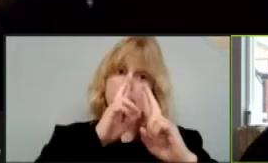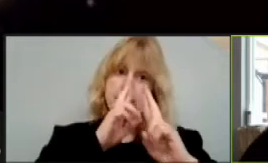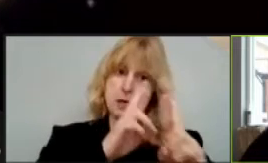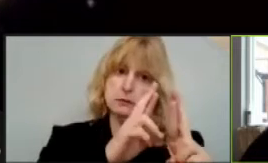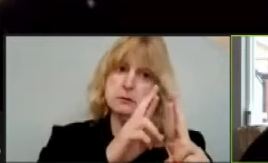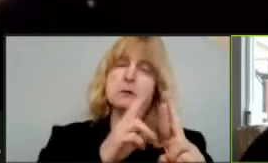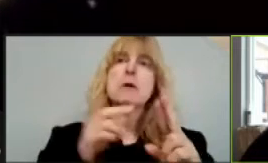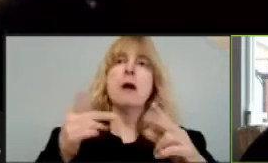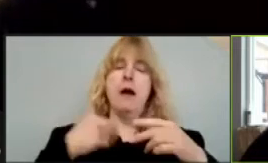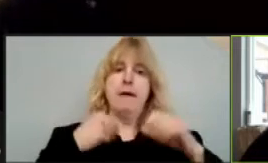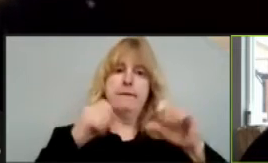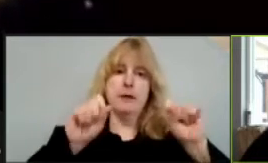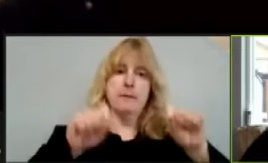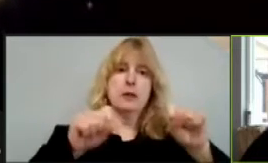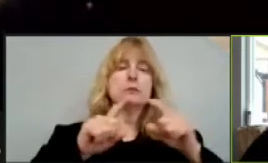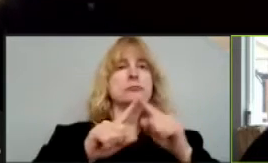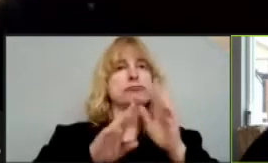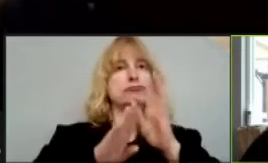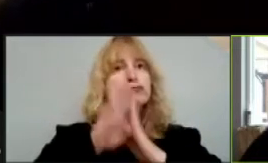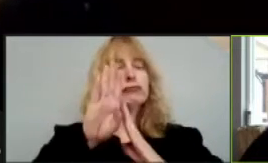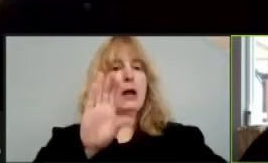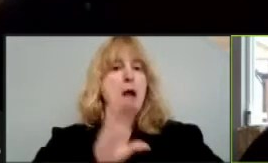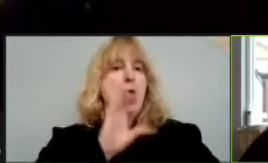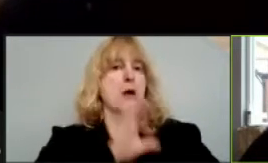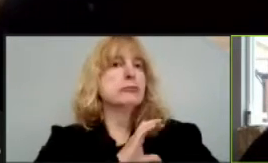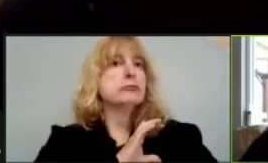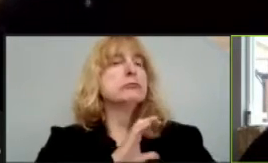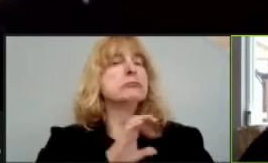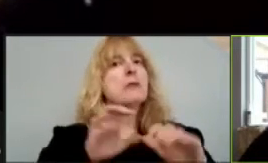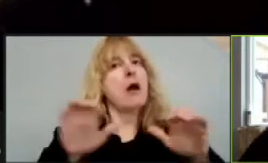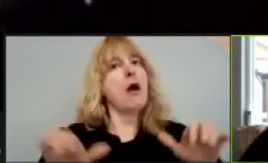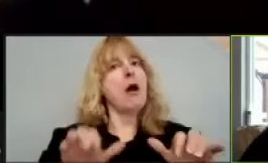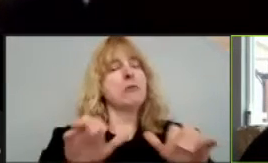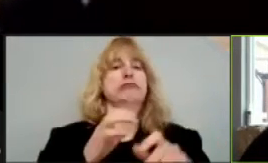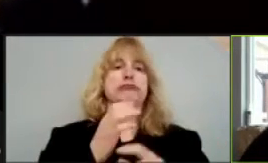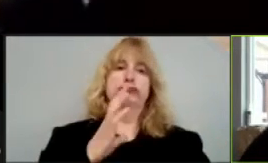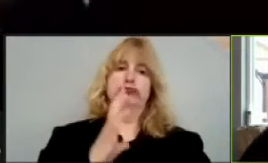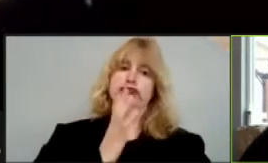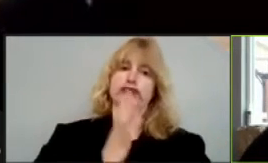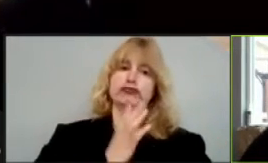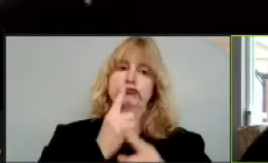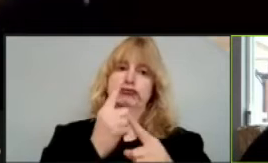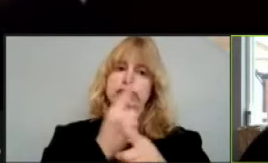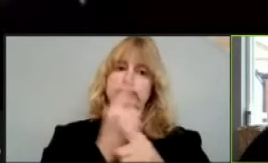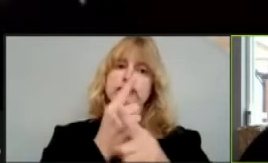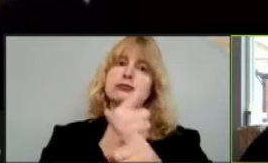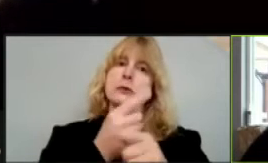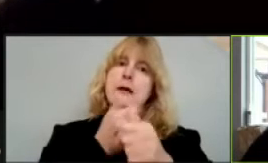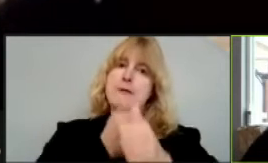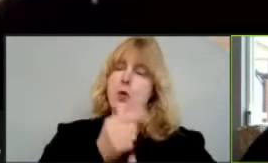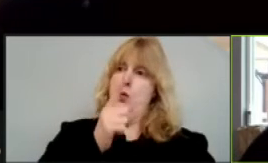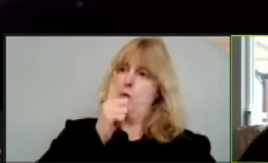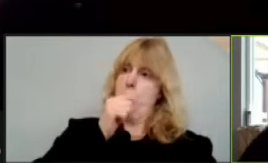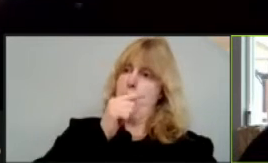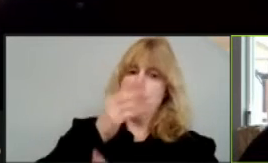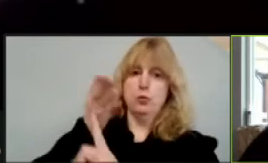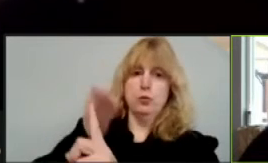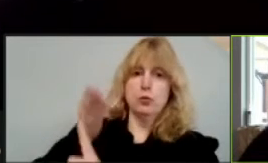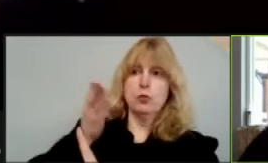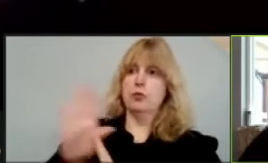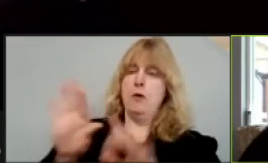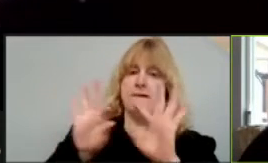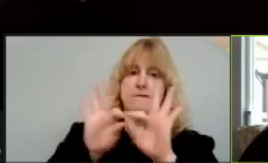control to develop their character and act in a manner that is consistent with who they are and what their family